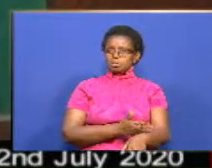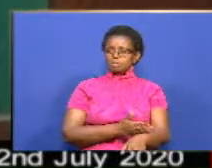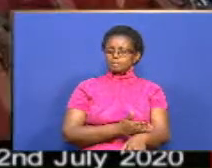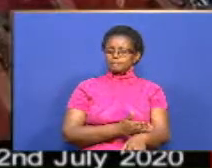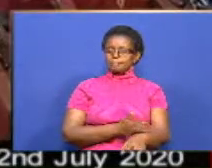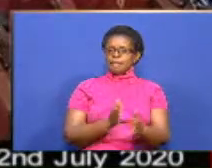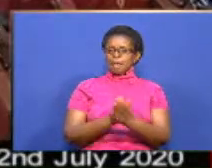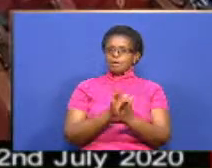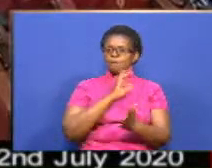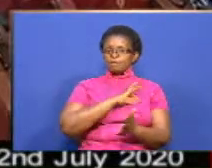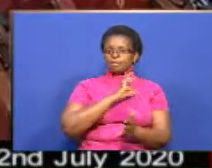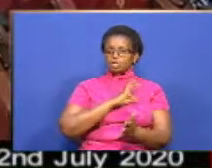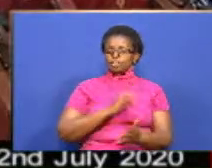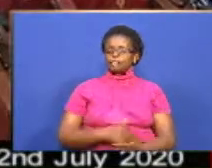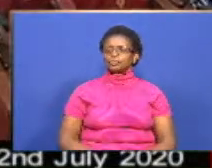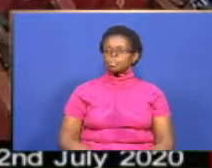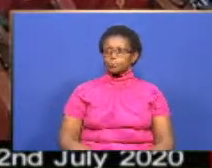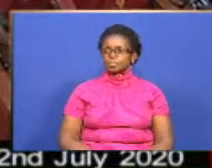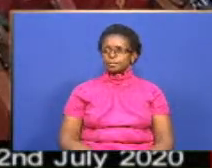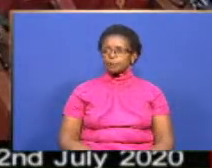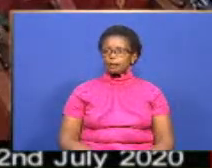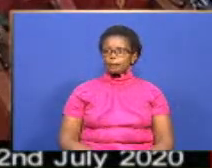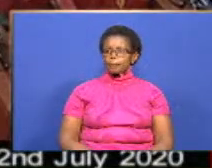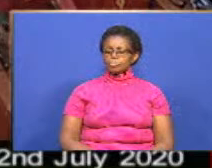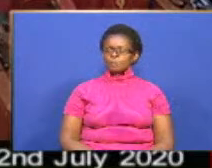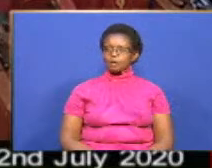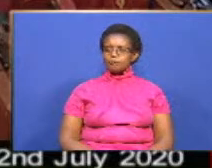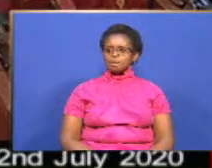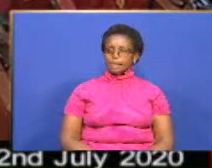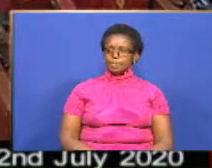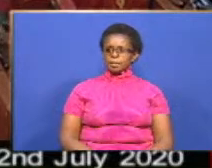Privileges. Honorable Kimunya.